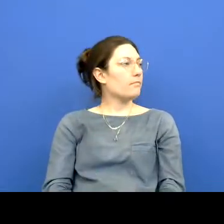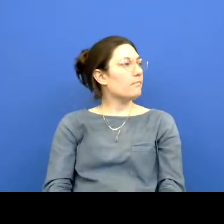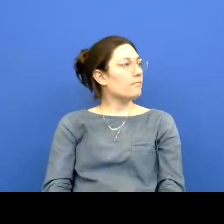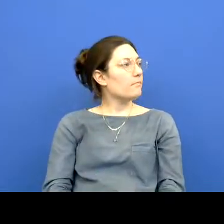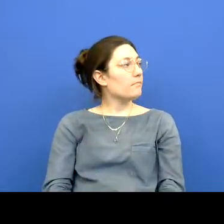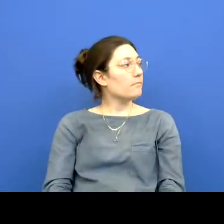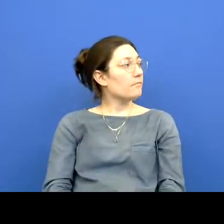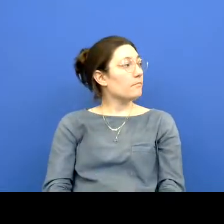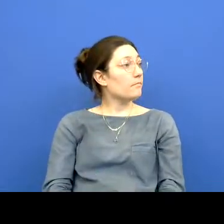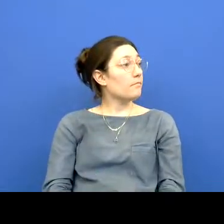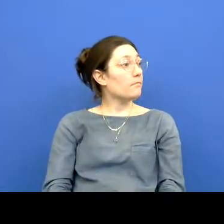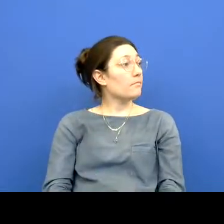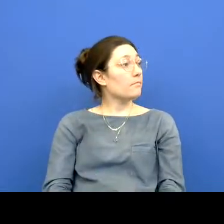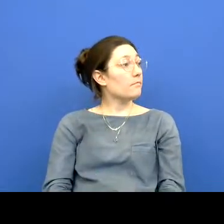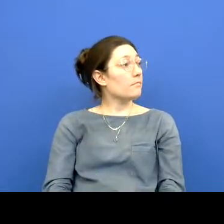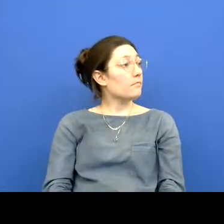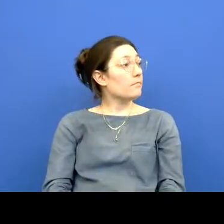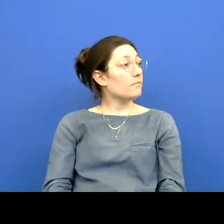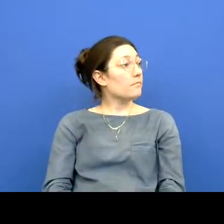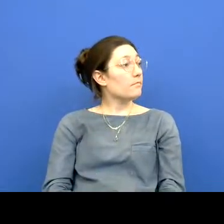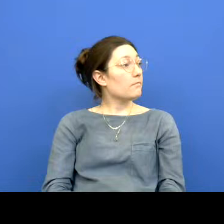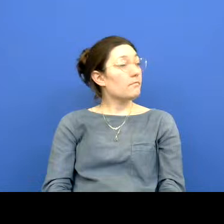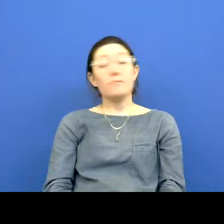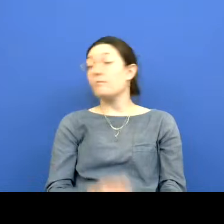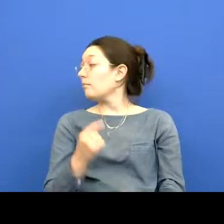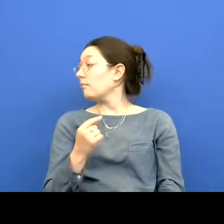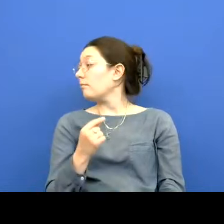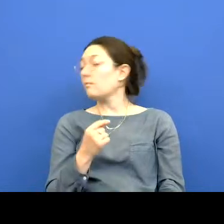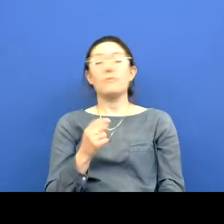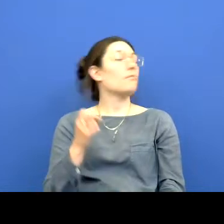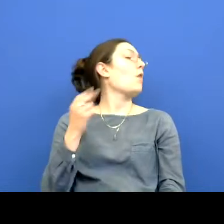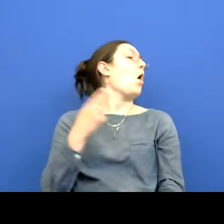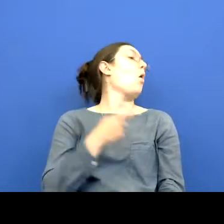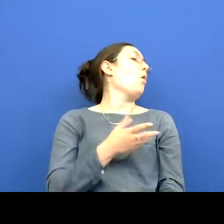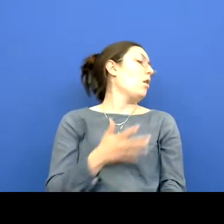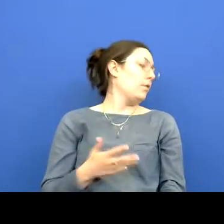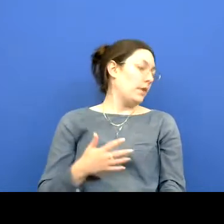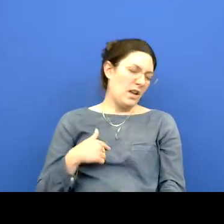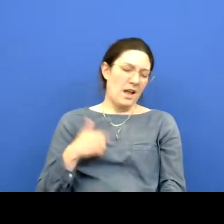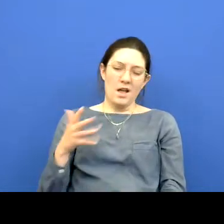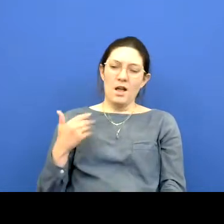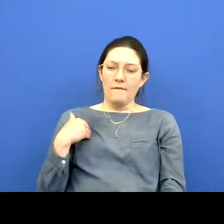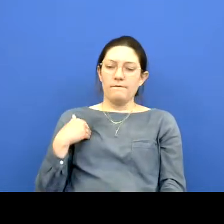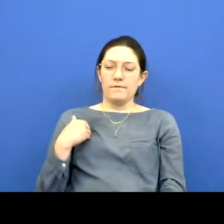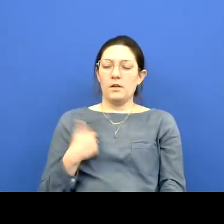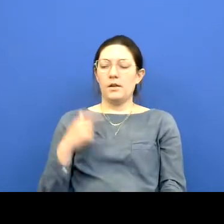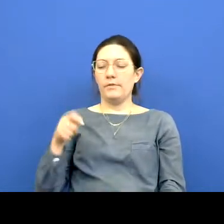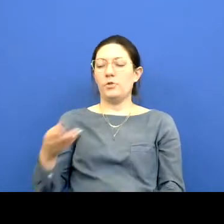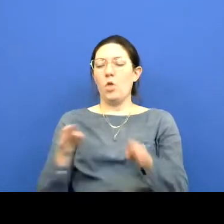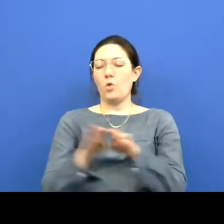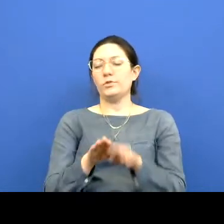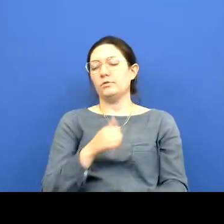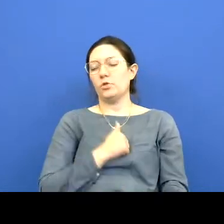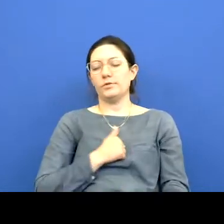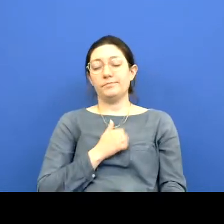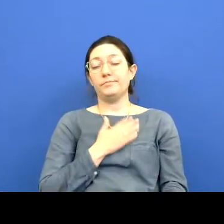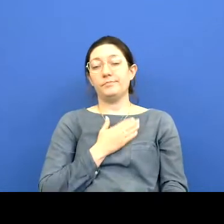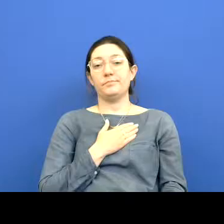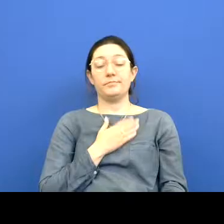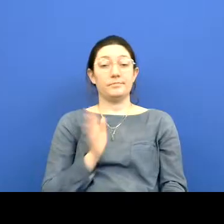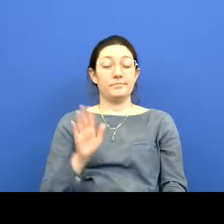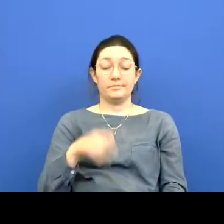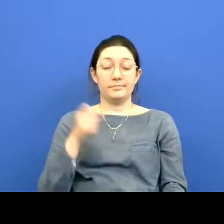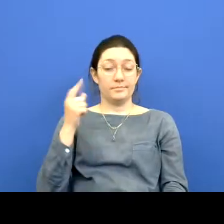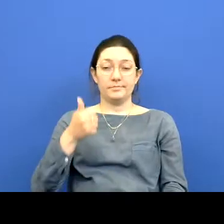Oh, what that? Oh, no. Oh, yeah. Oh, you're already, I have to close this. I understand what you're saying. Yeah. No, I